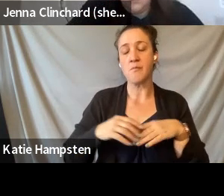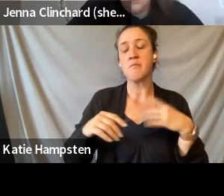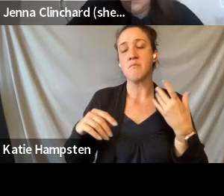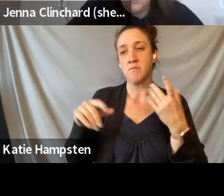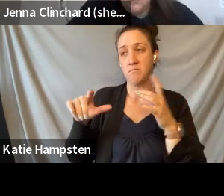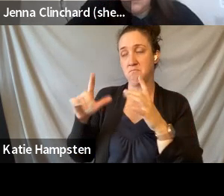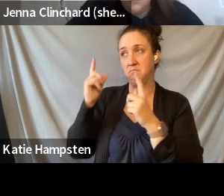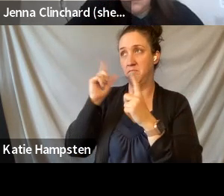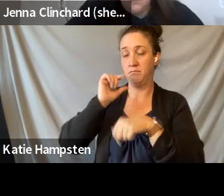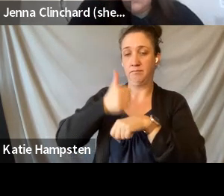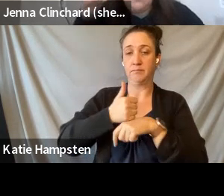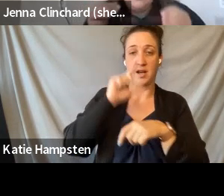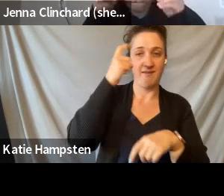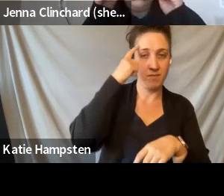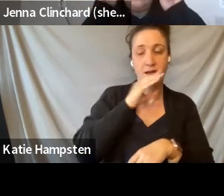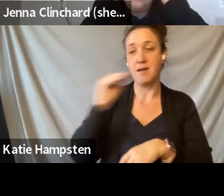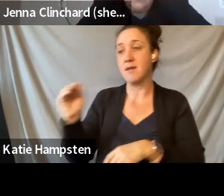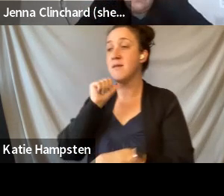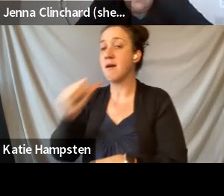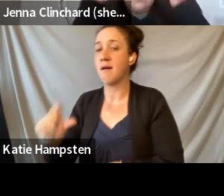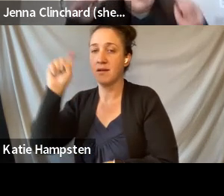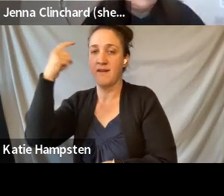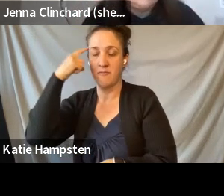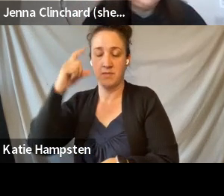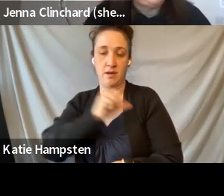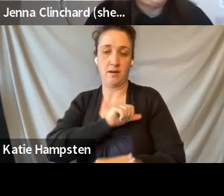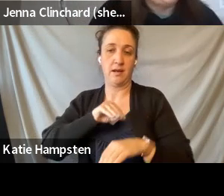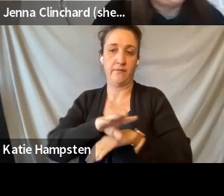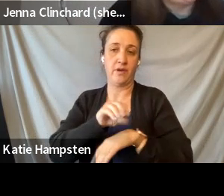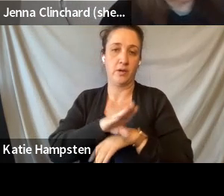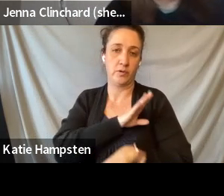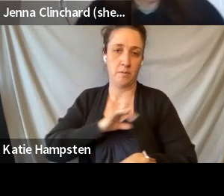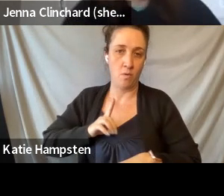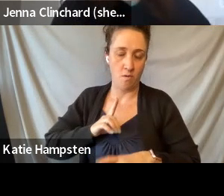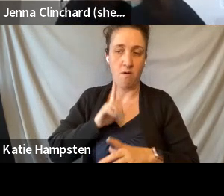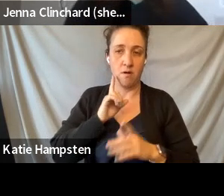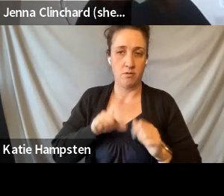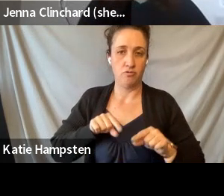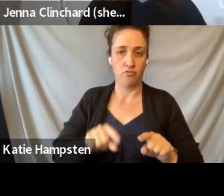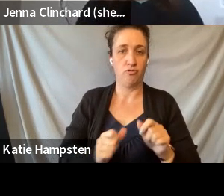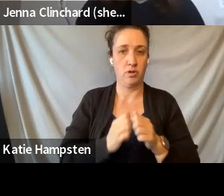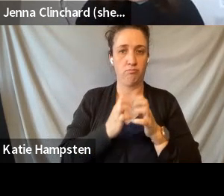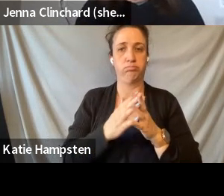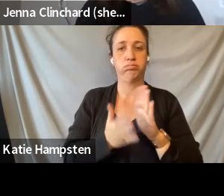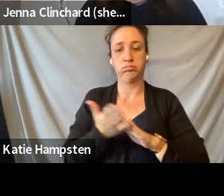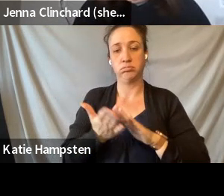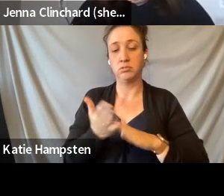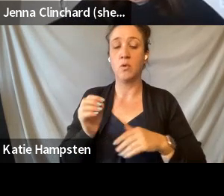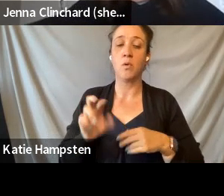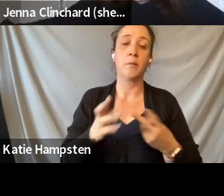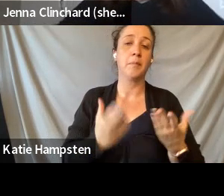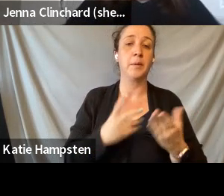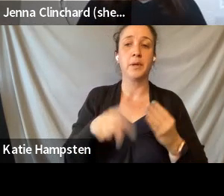non-government advisory board through implementation. Or maybe it's about creating an